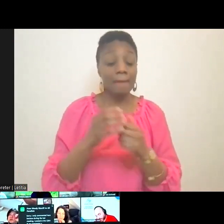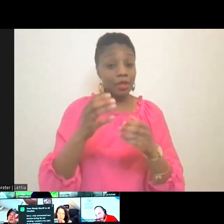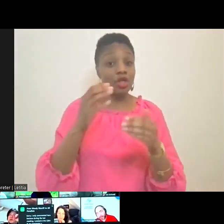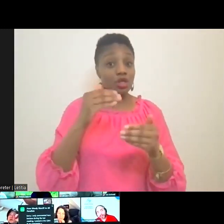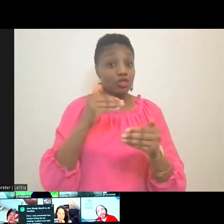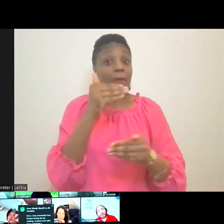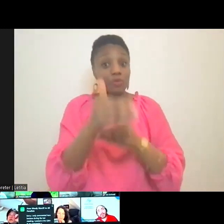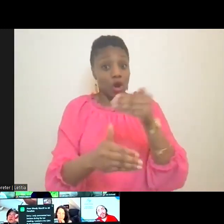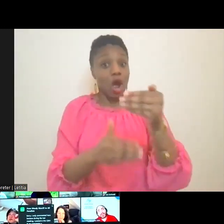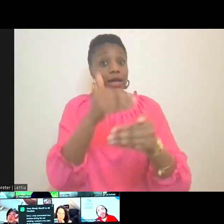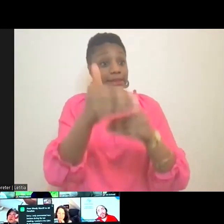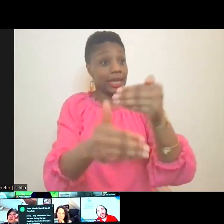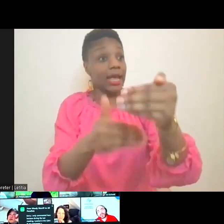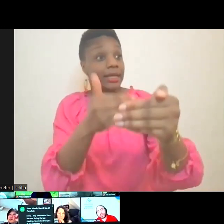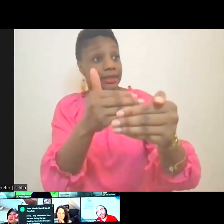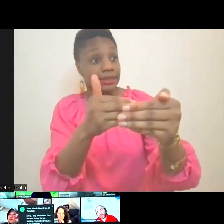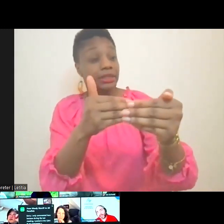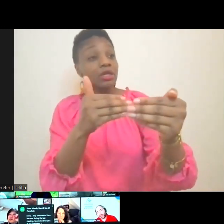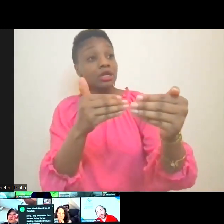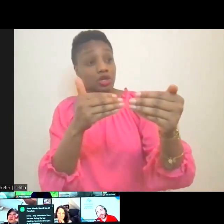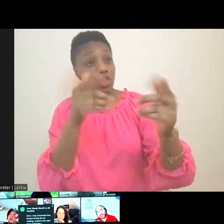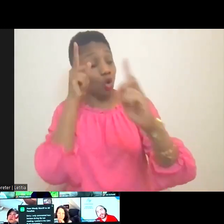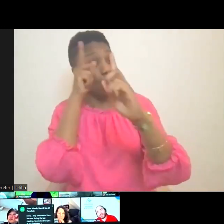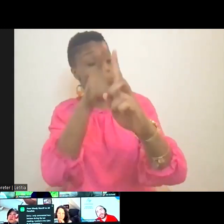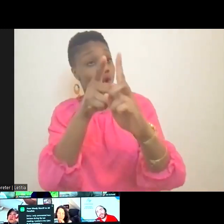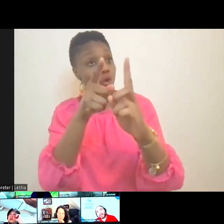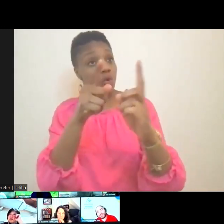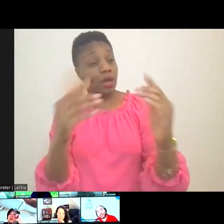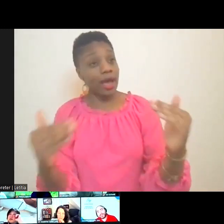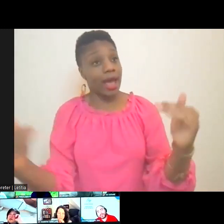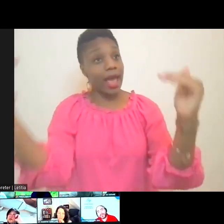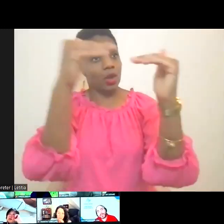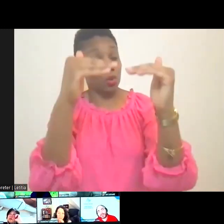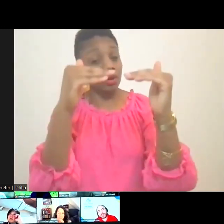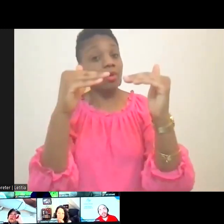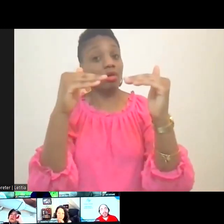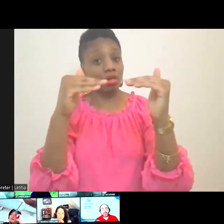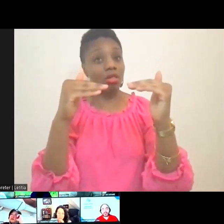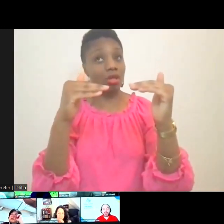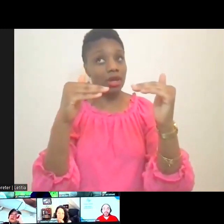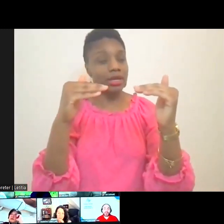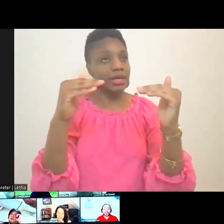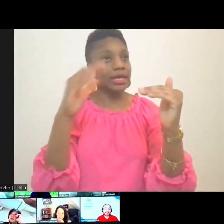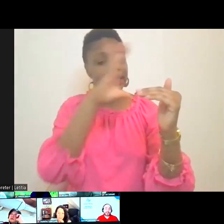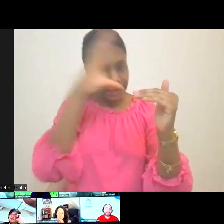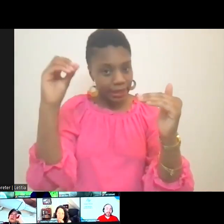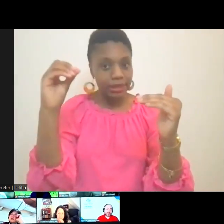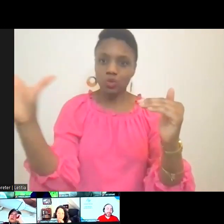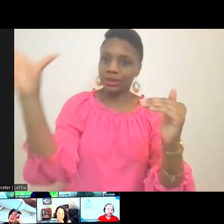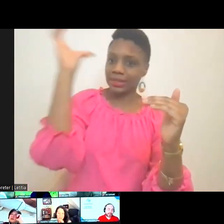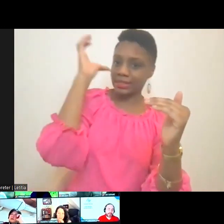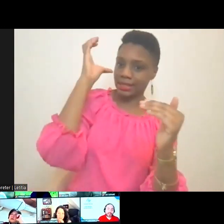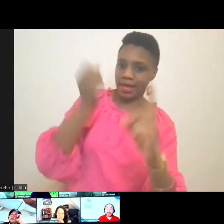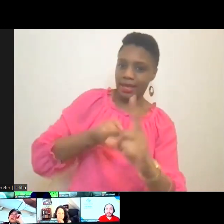outcomes actually change based on what the people most impacted say and need.